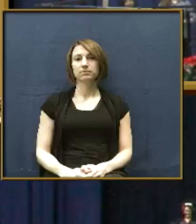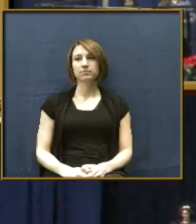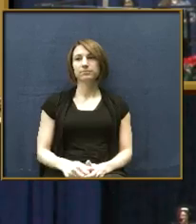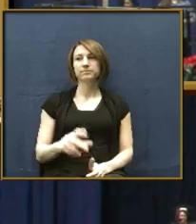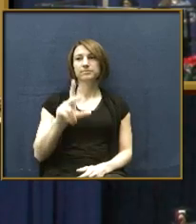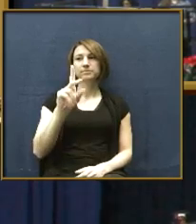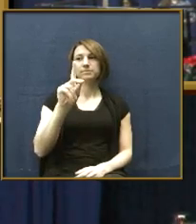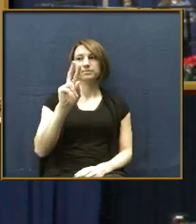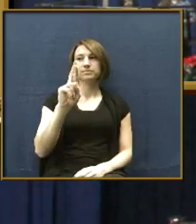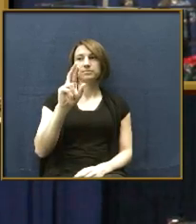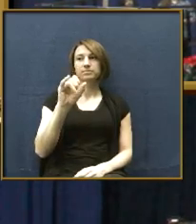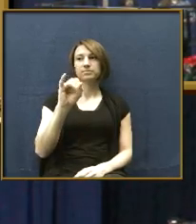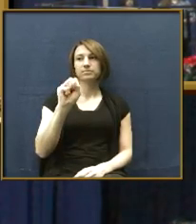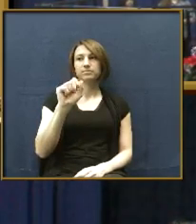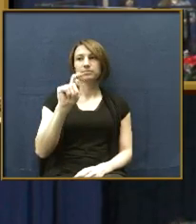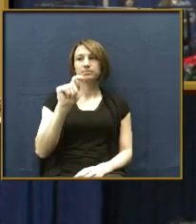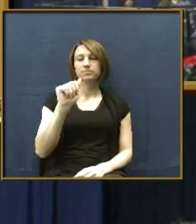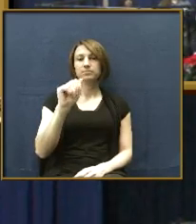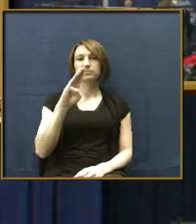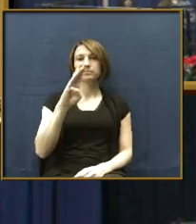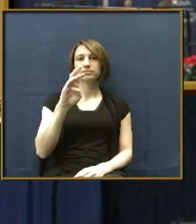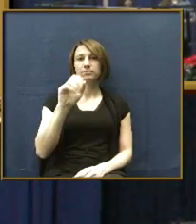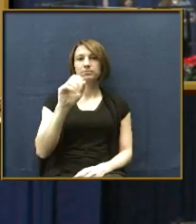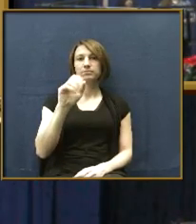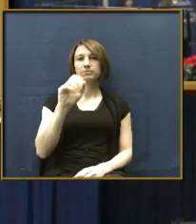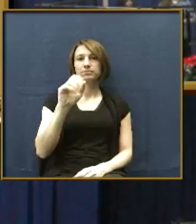Krista Barnes.